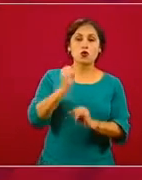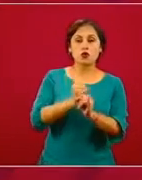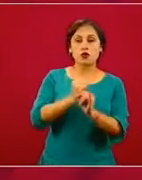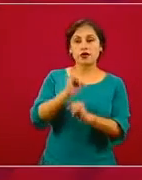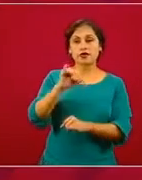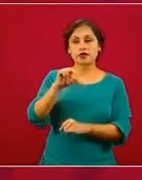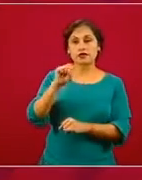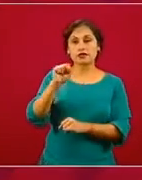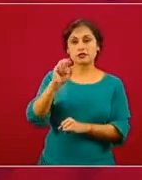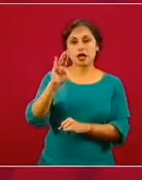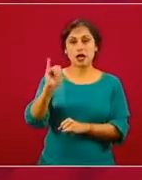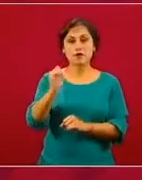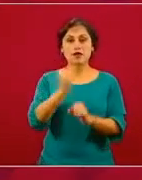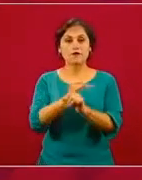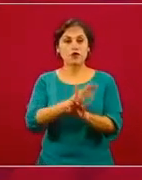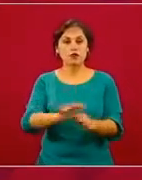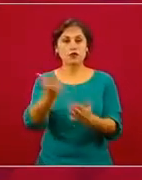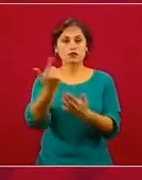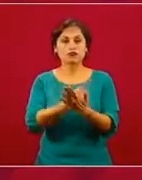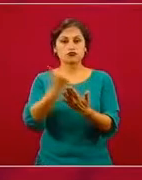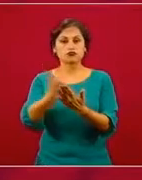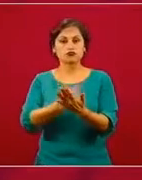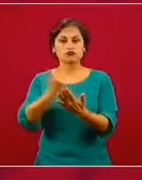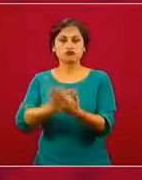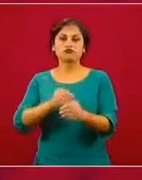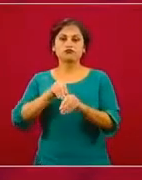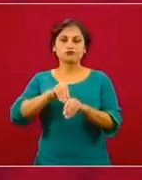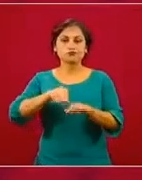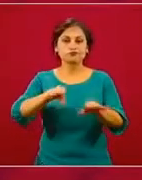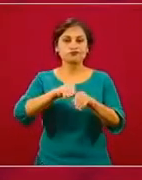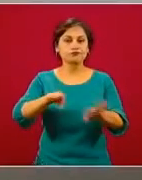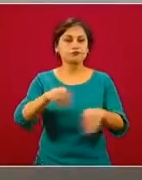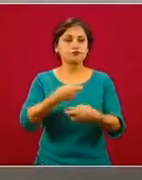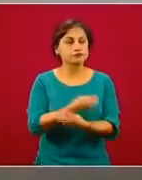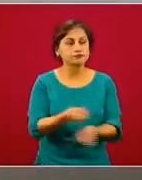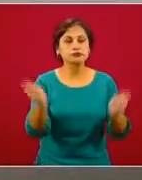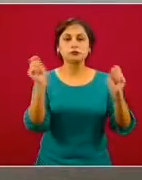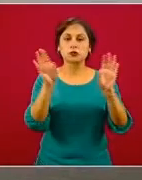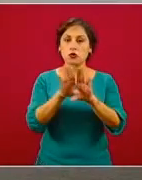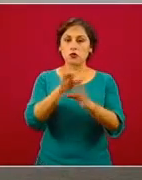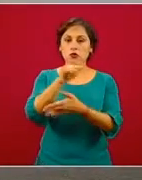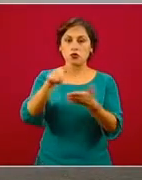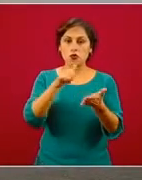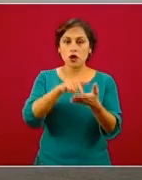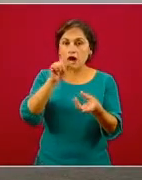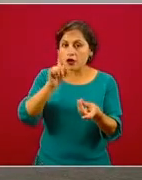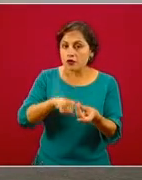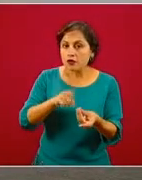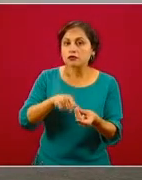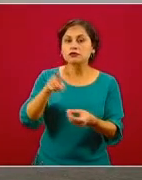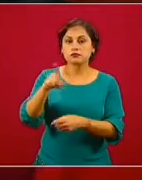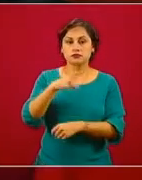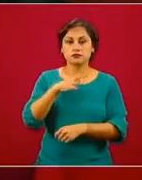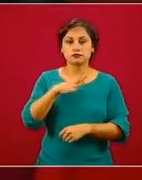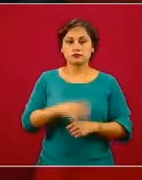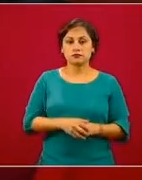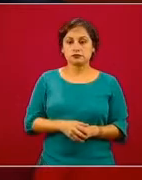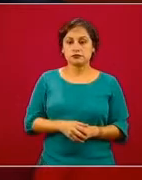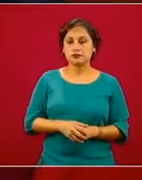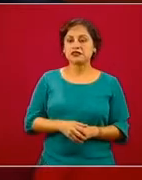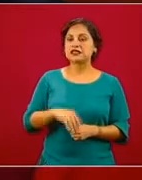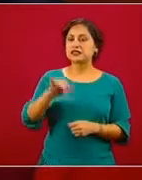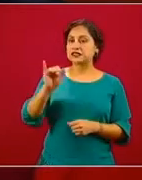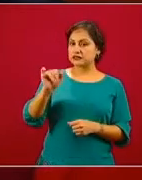on Tuesdays. We present it here at the conference. We have presented it, and you can also access it through the coronavirus